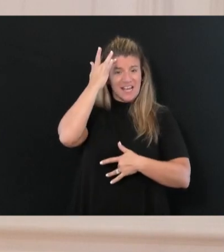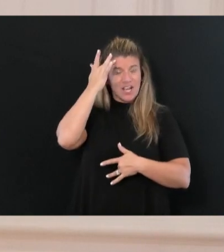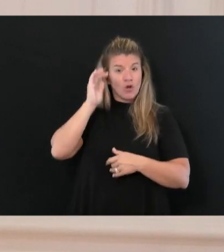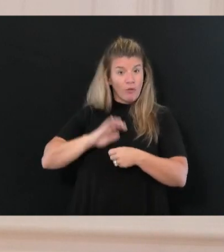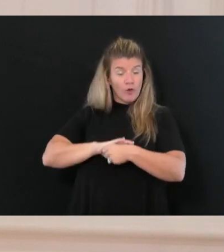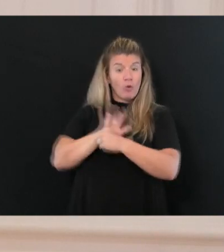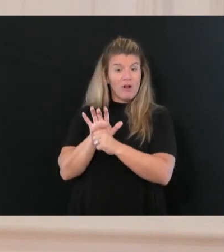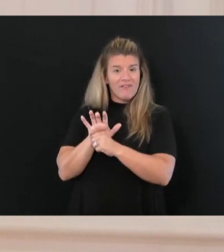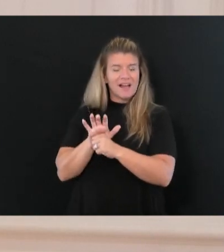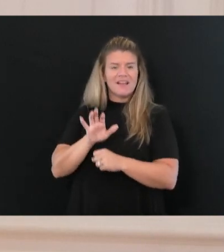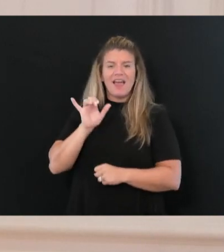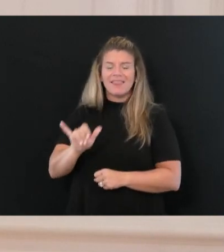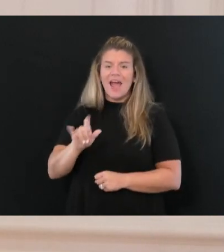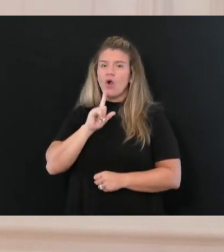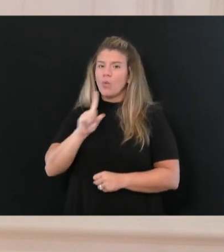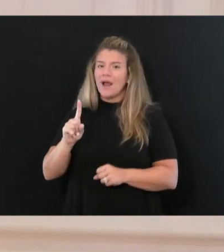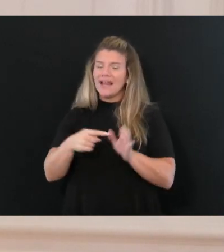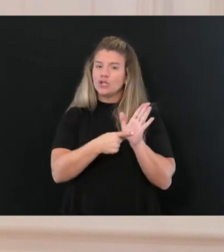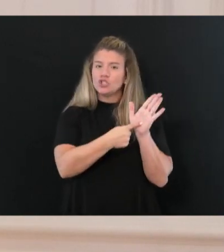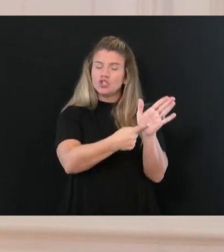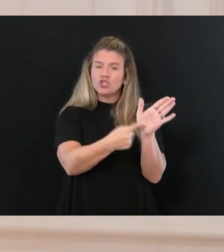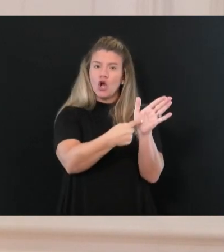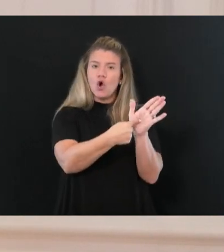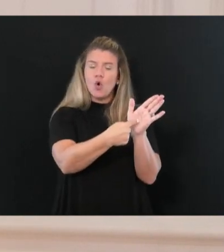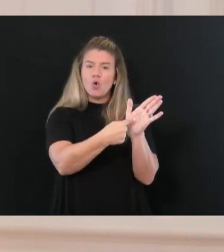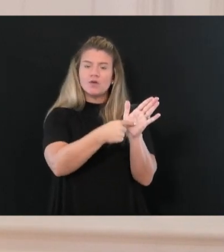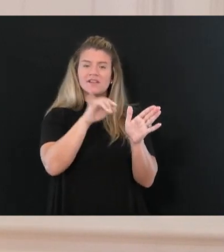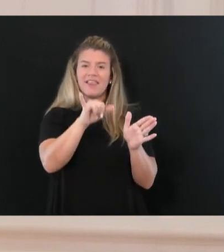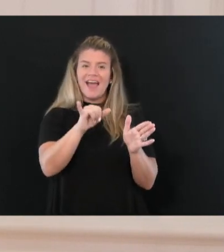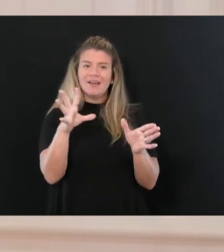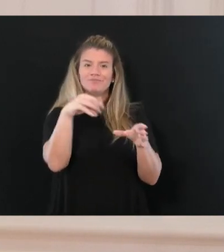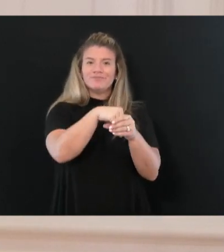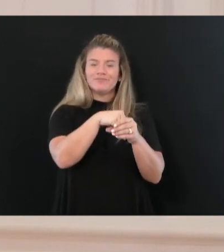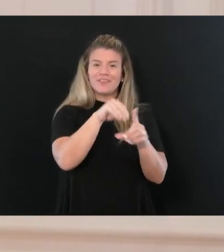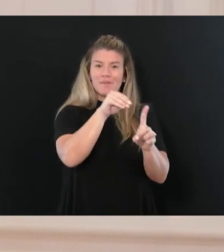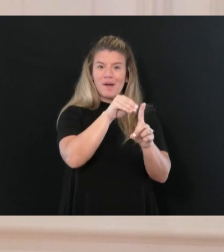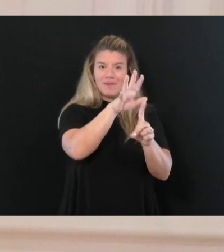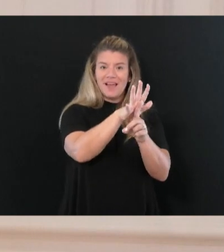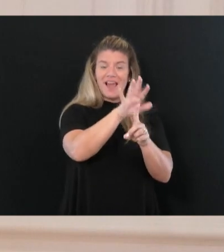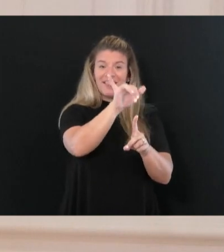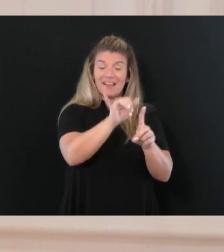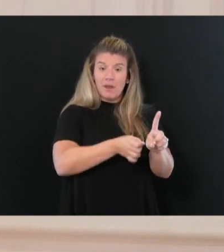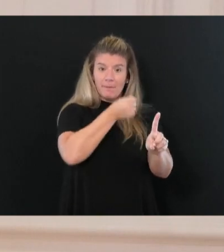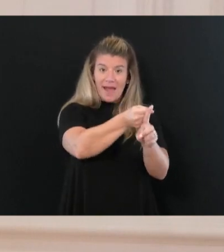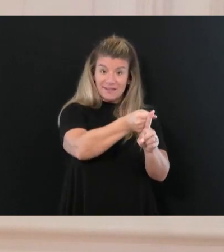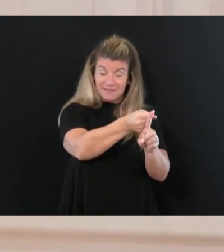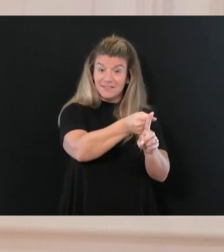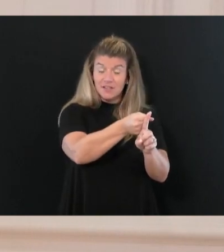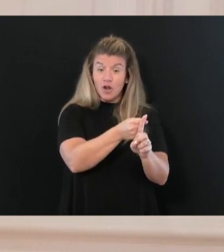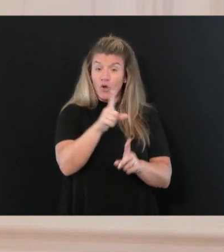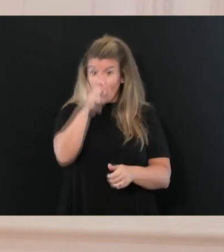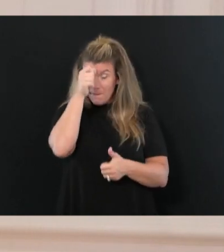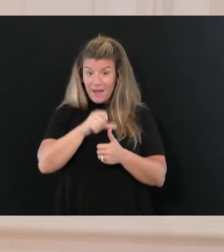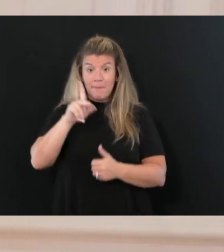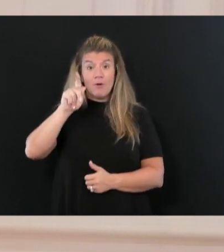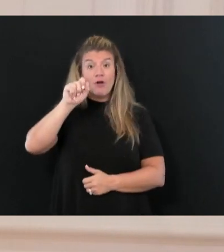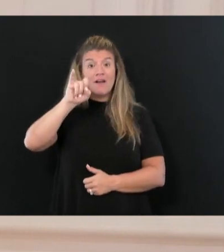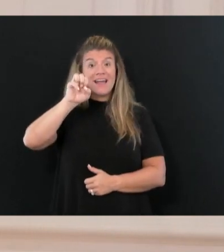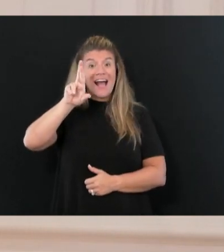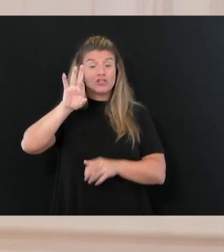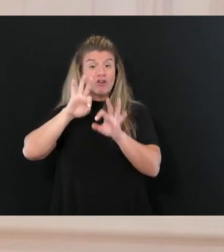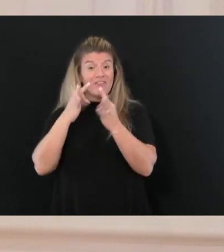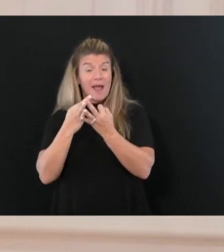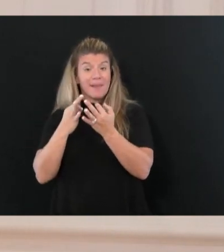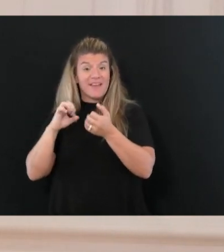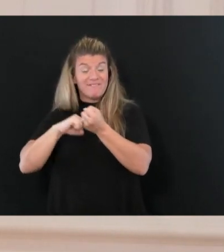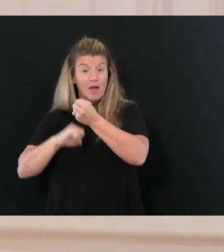a reflection in many ways of the part of our population that is being infected. Remember, Kaiser Family Foundation rated us